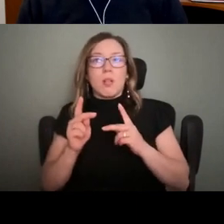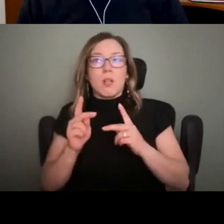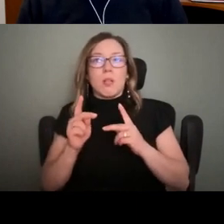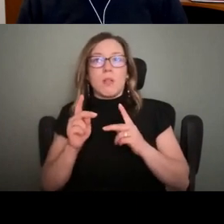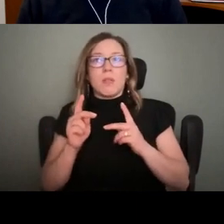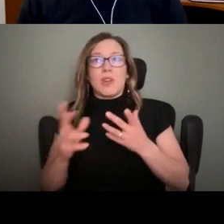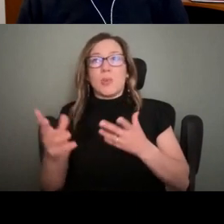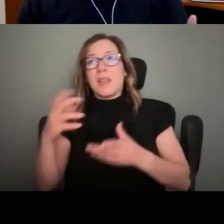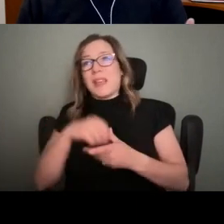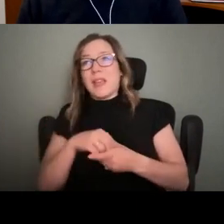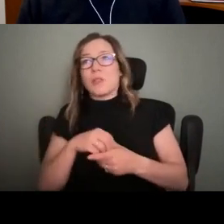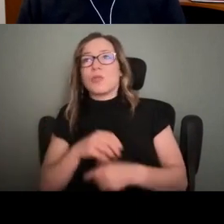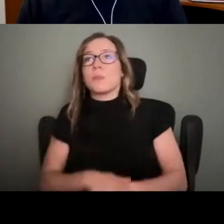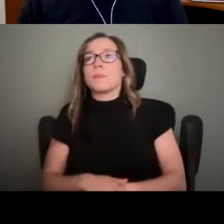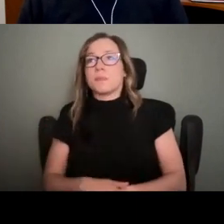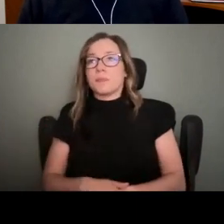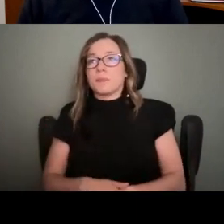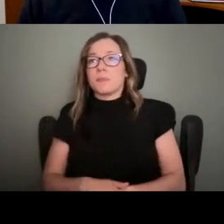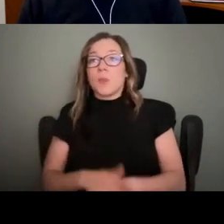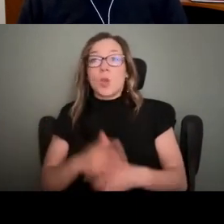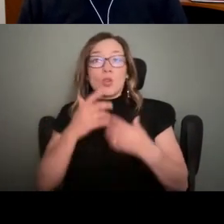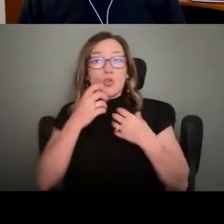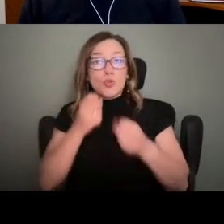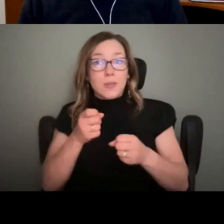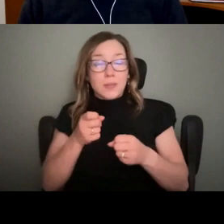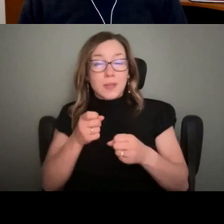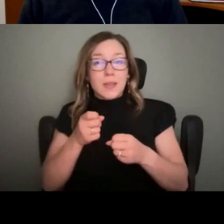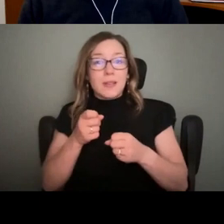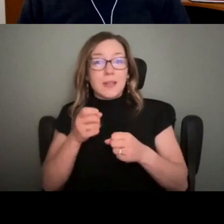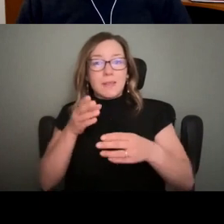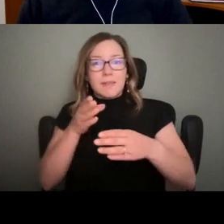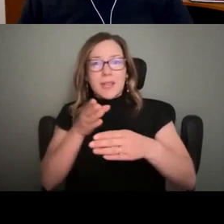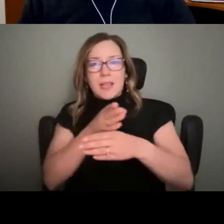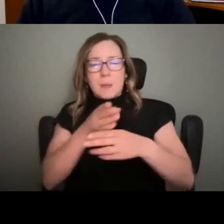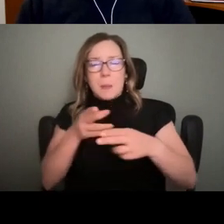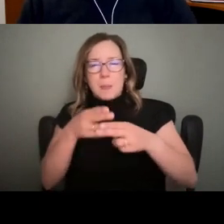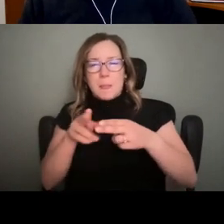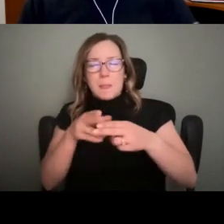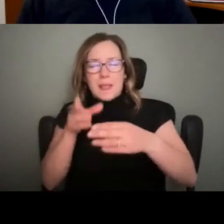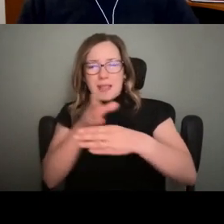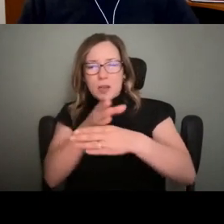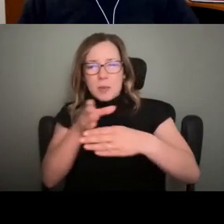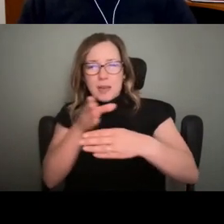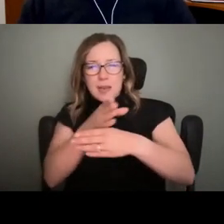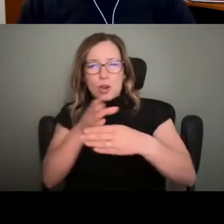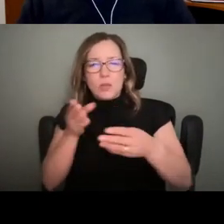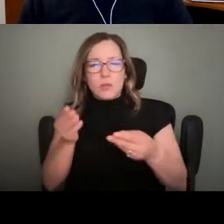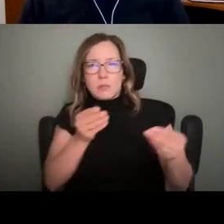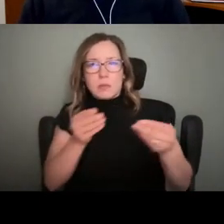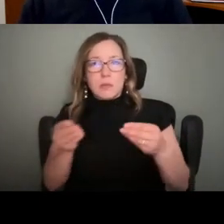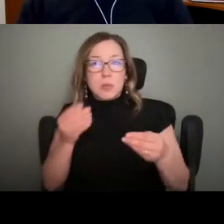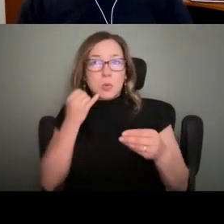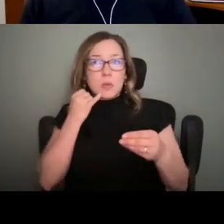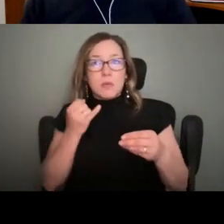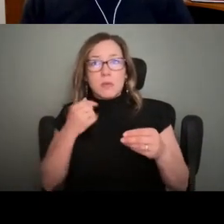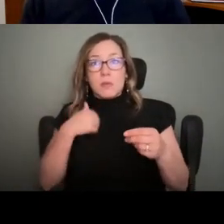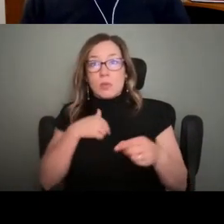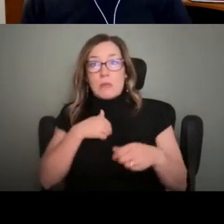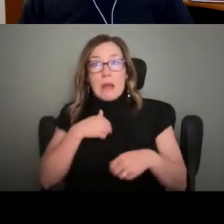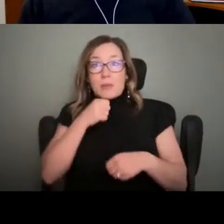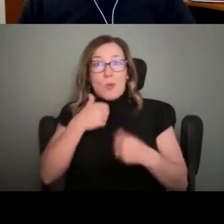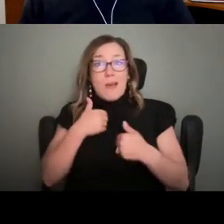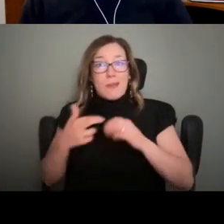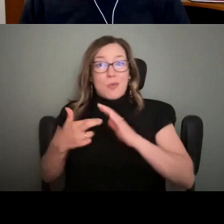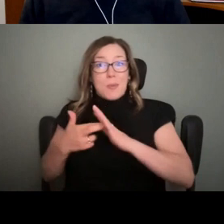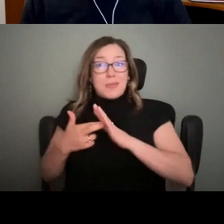engaged. Trusted intermediaries are really important. So if you don't have standing in the community that you're trying to